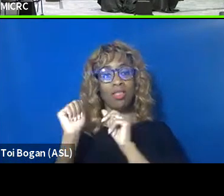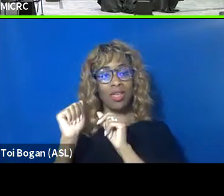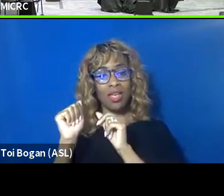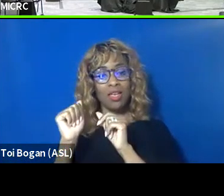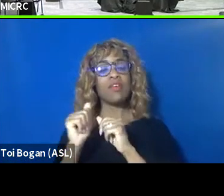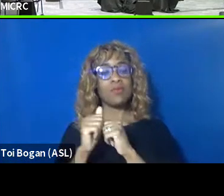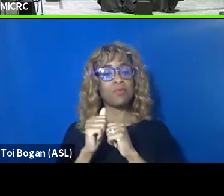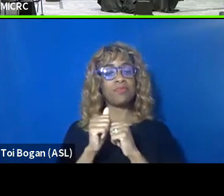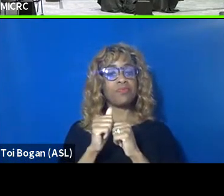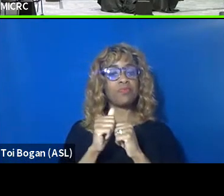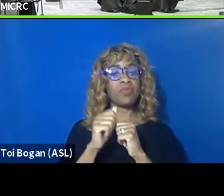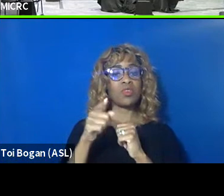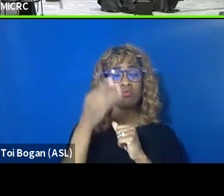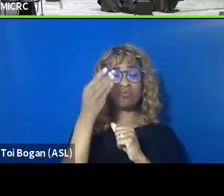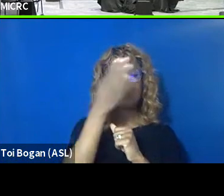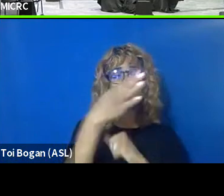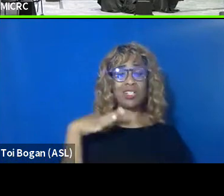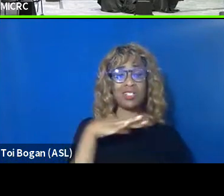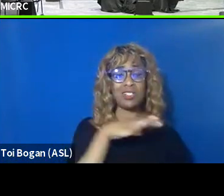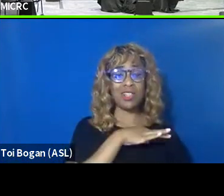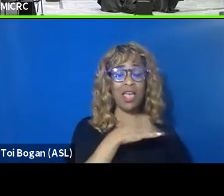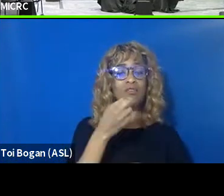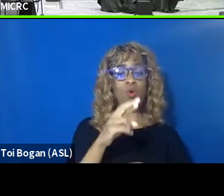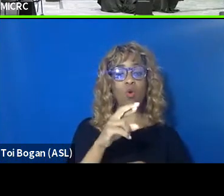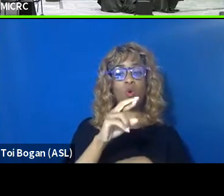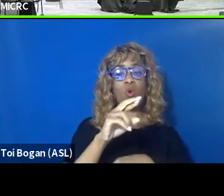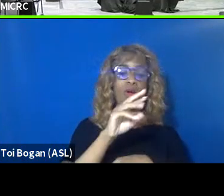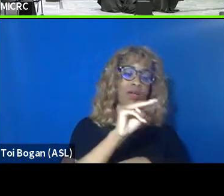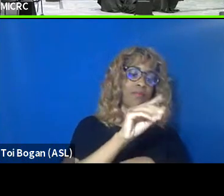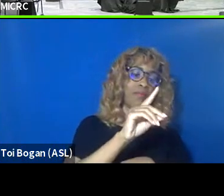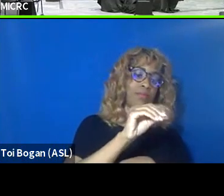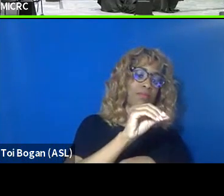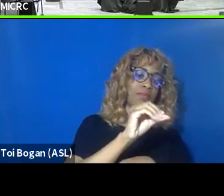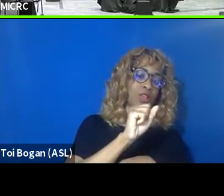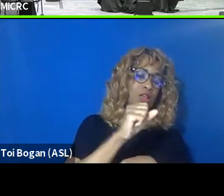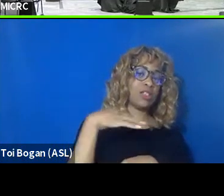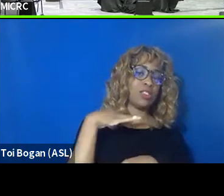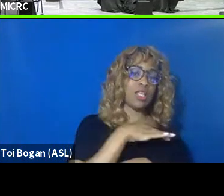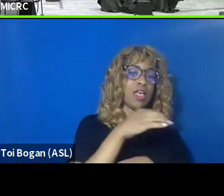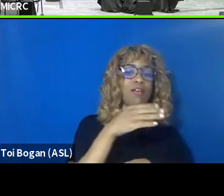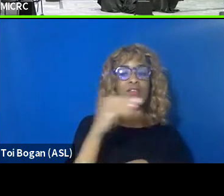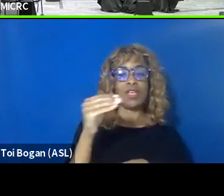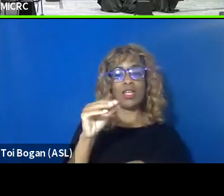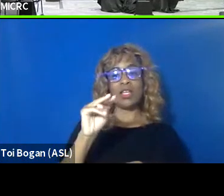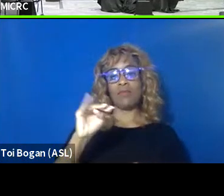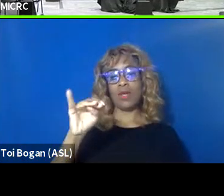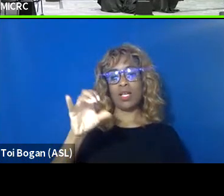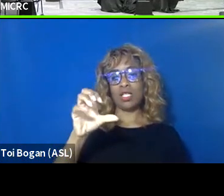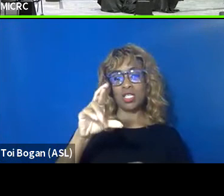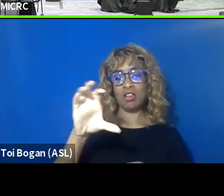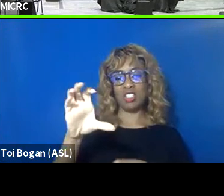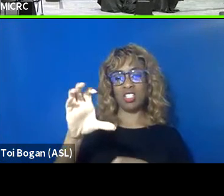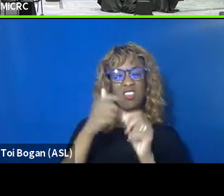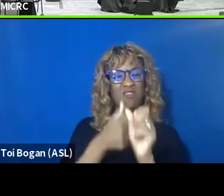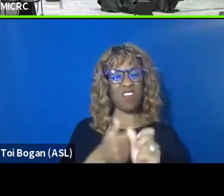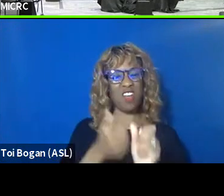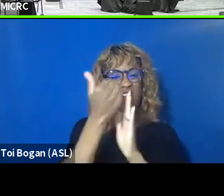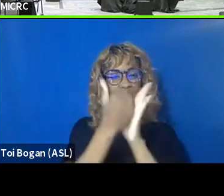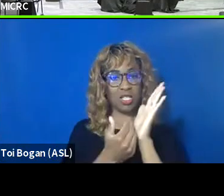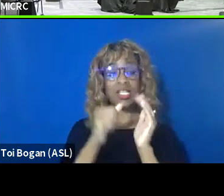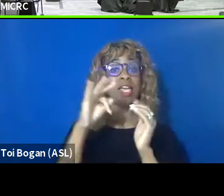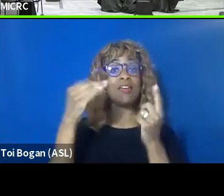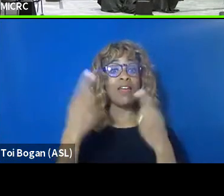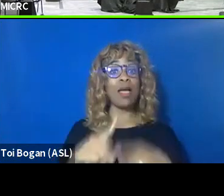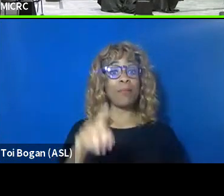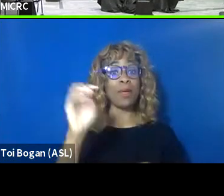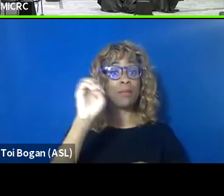let staff know, MDOS staff and MICRC, according to the list there. And then if you have an